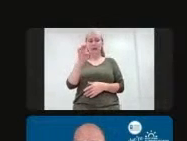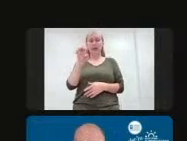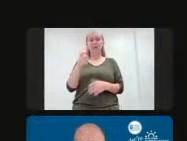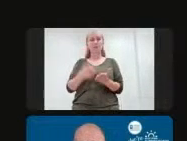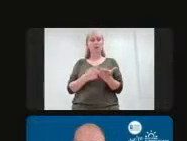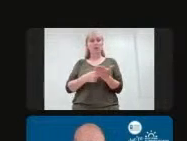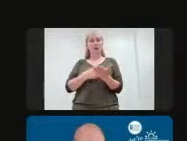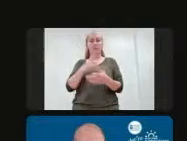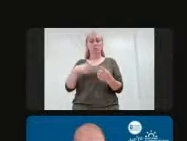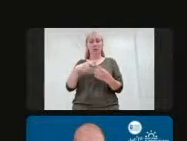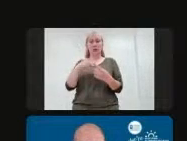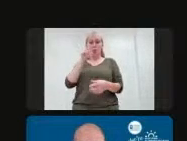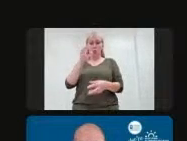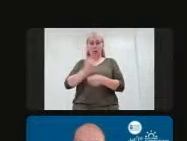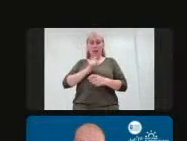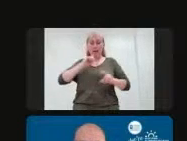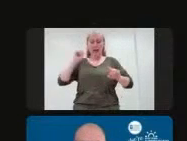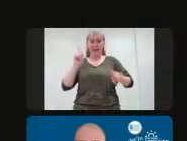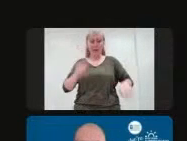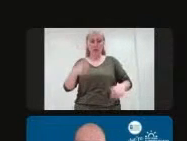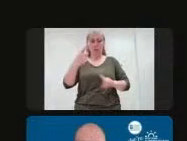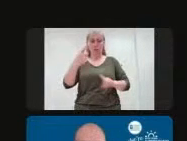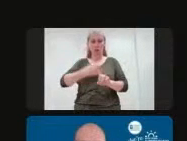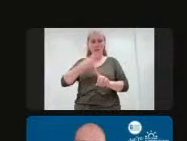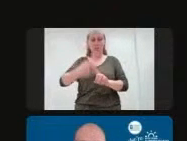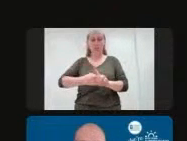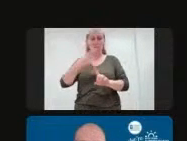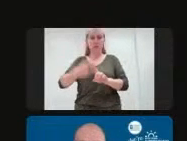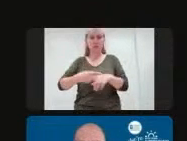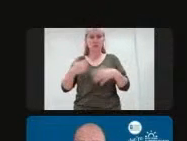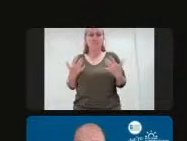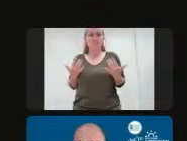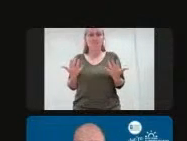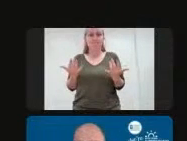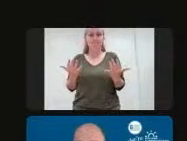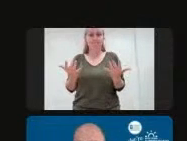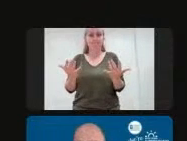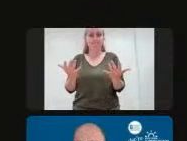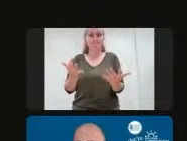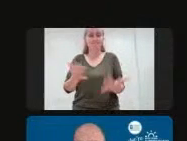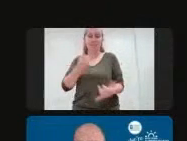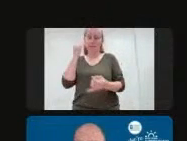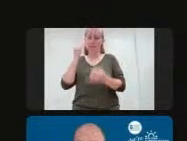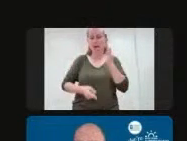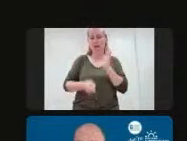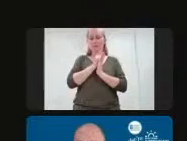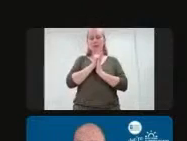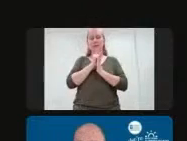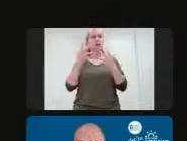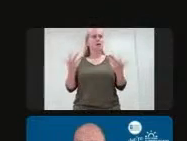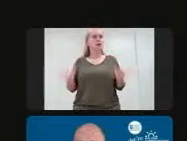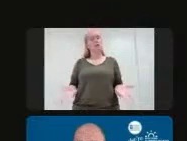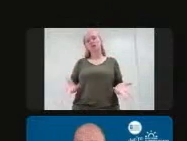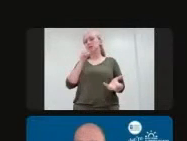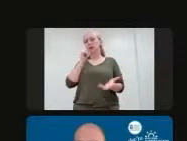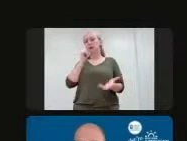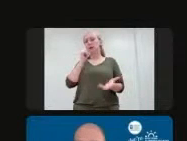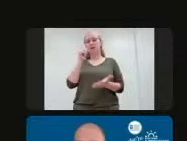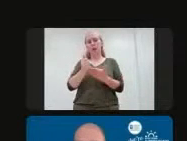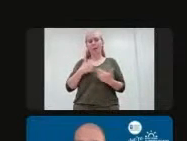get an answer right, you know, for months together, and then I have to wait till the last minute, then it doesn't help